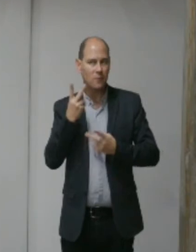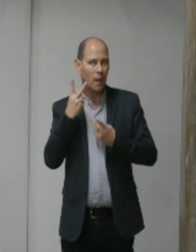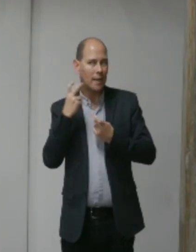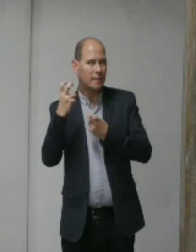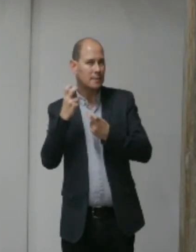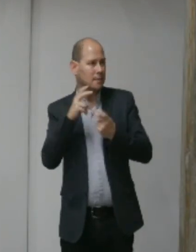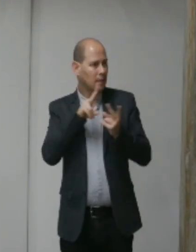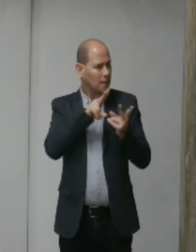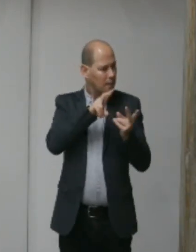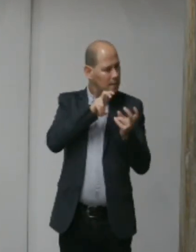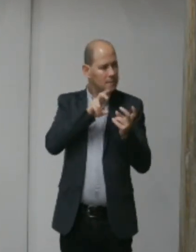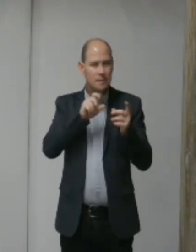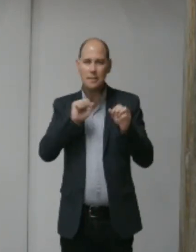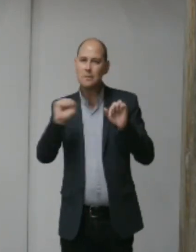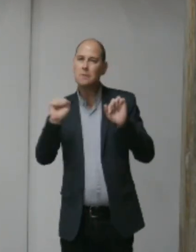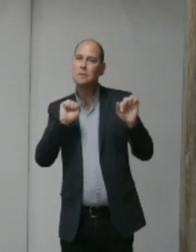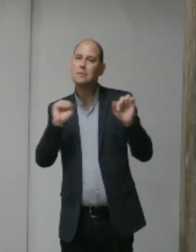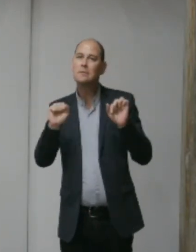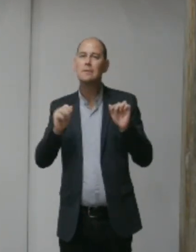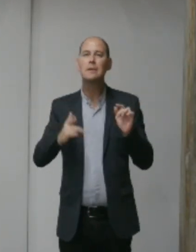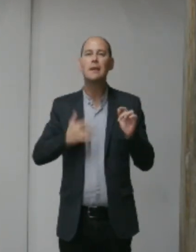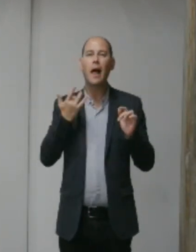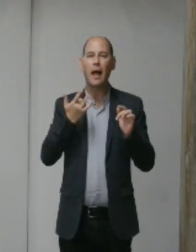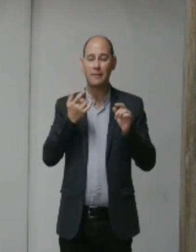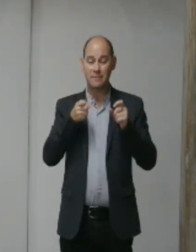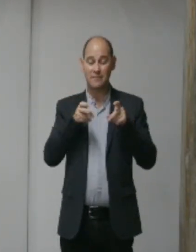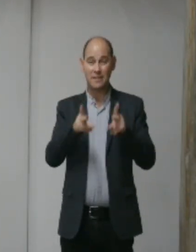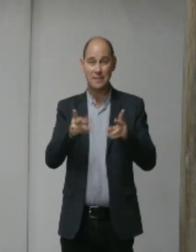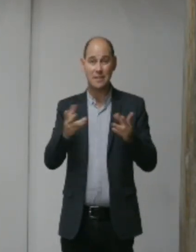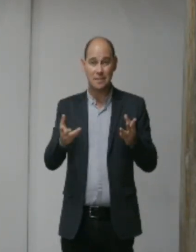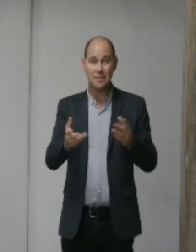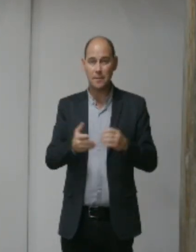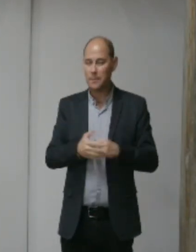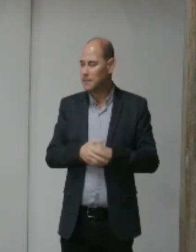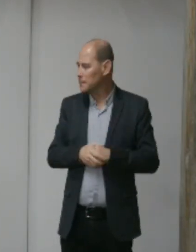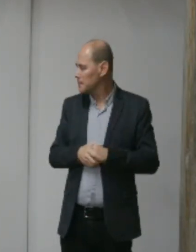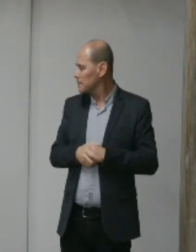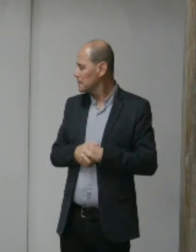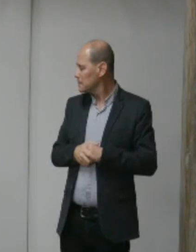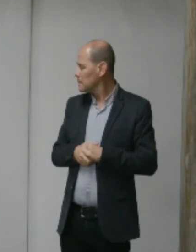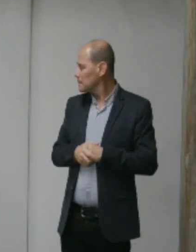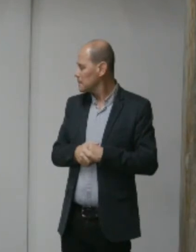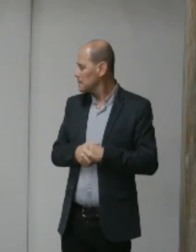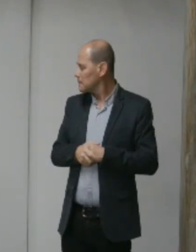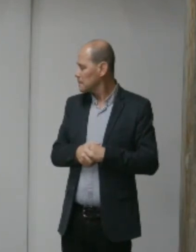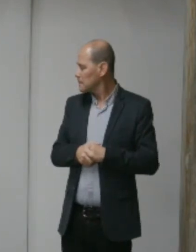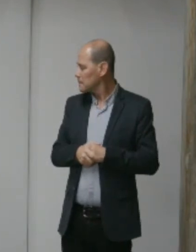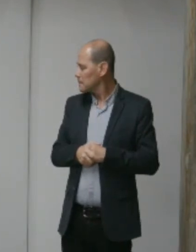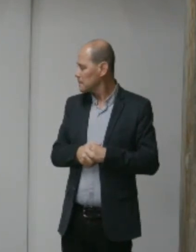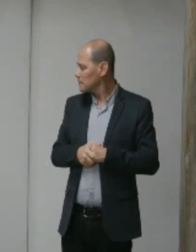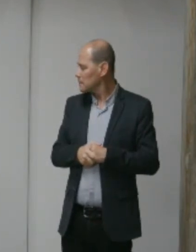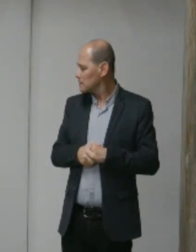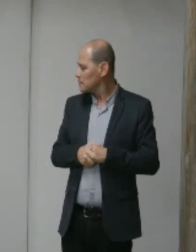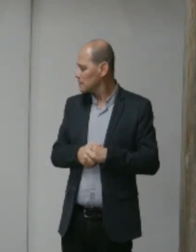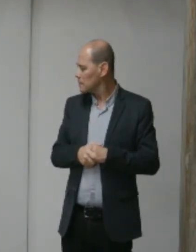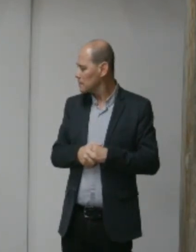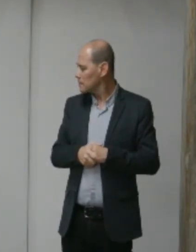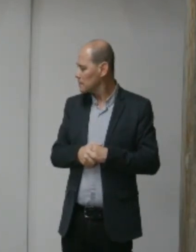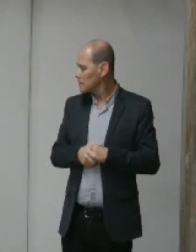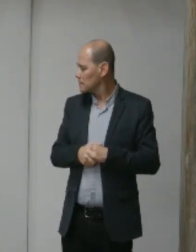listening to each other's accounts of these systems and for coming away from